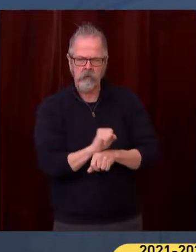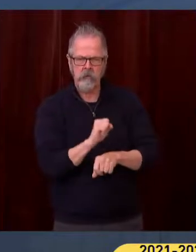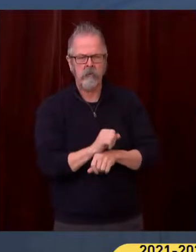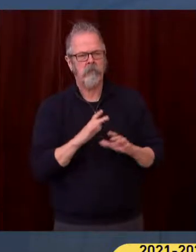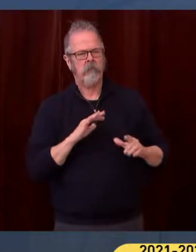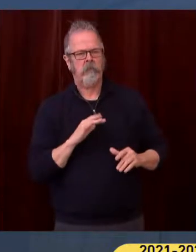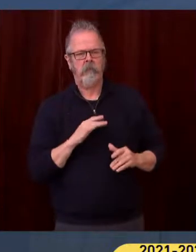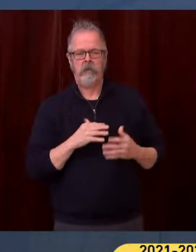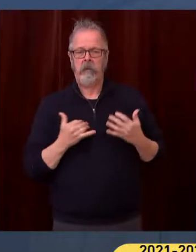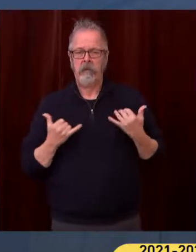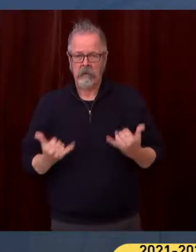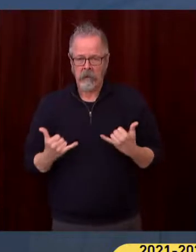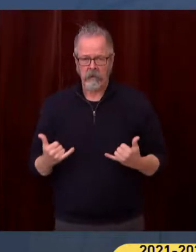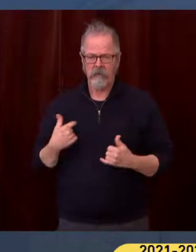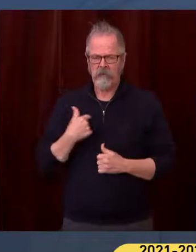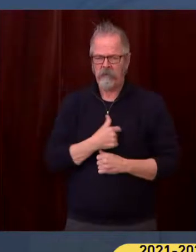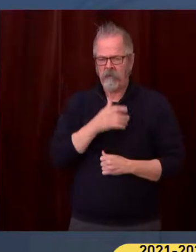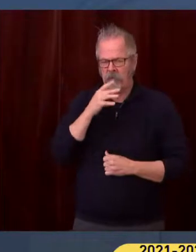Thank you, Governor.